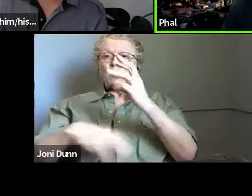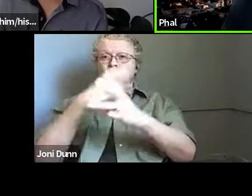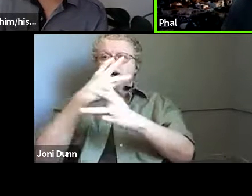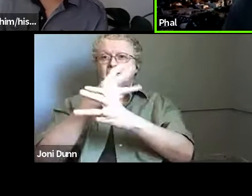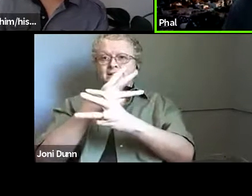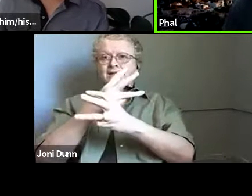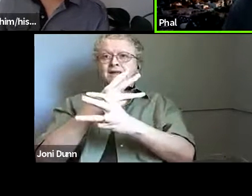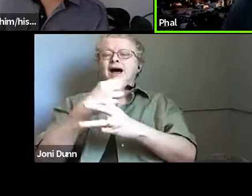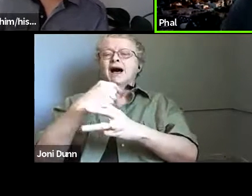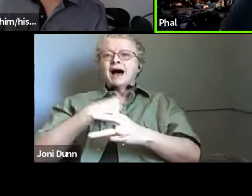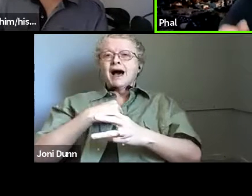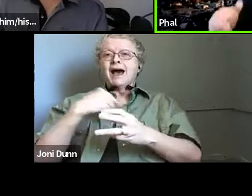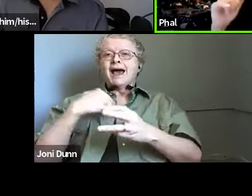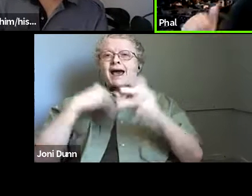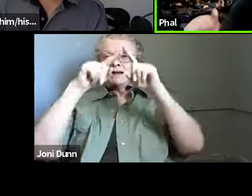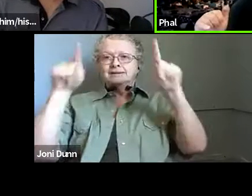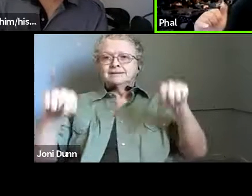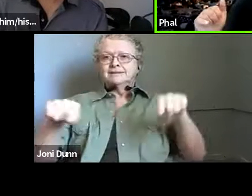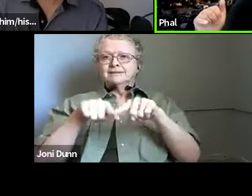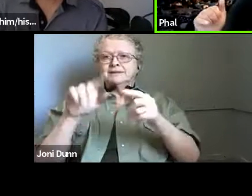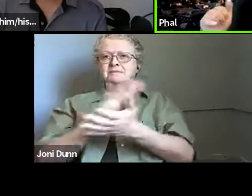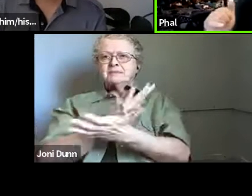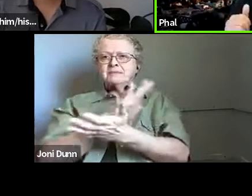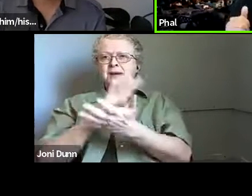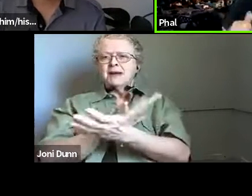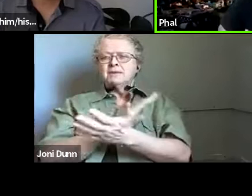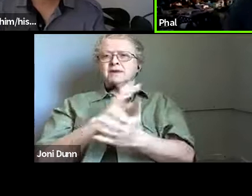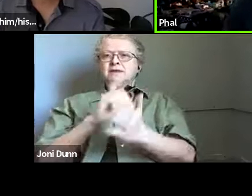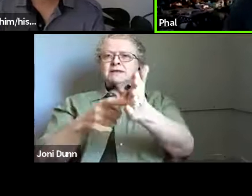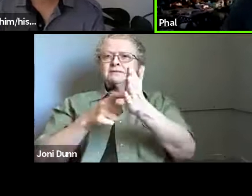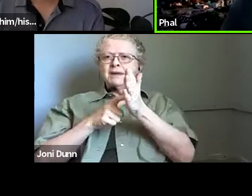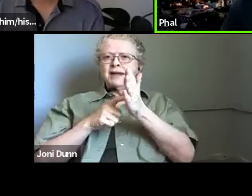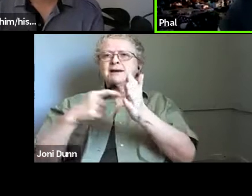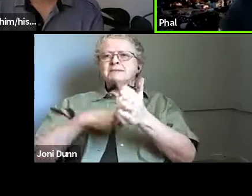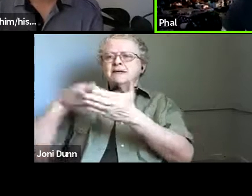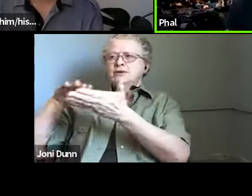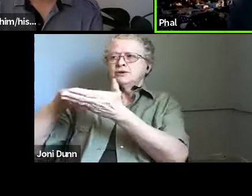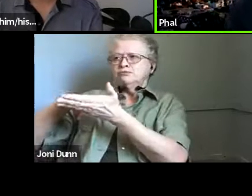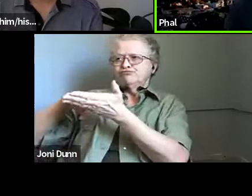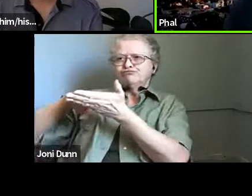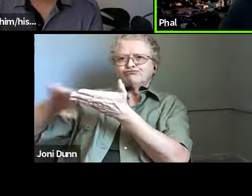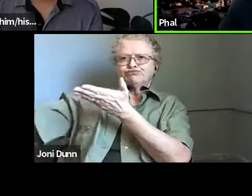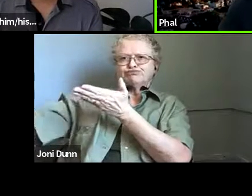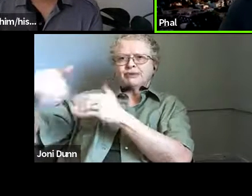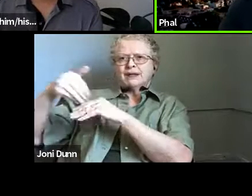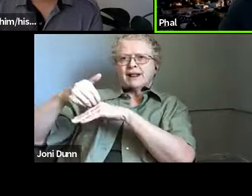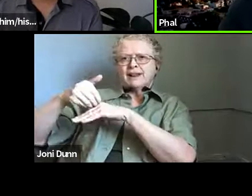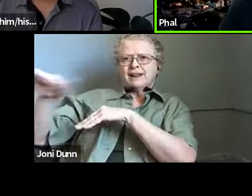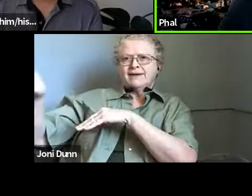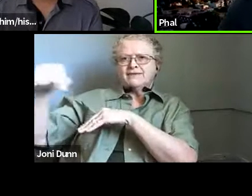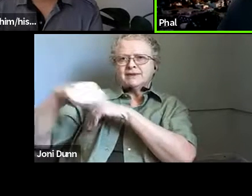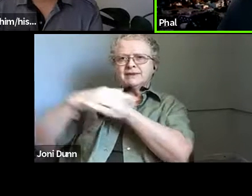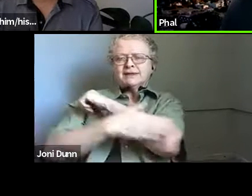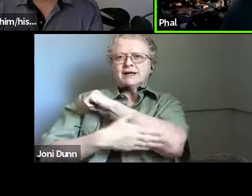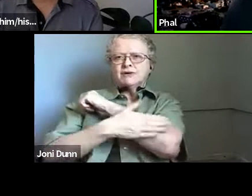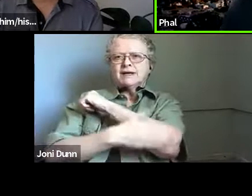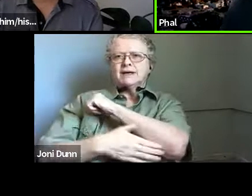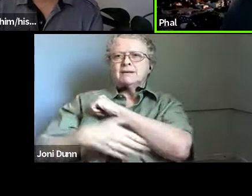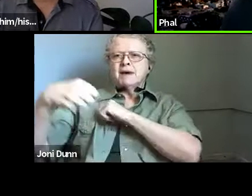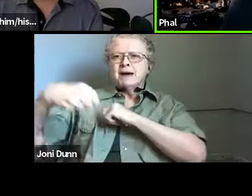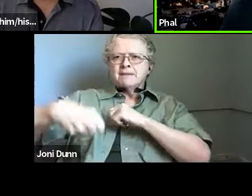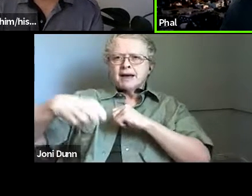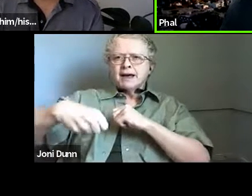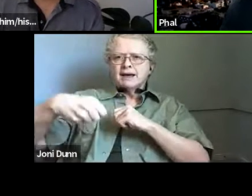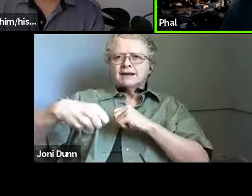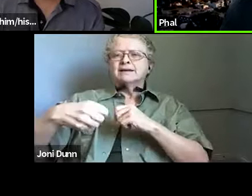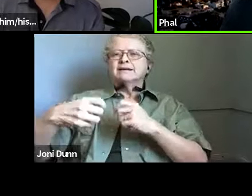had an order of deportation. In another hand, I had an order to go report to ICE. And in my bag somewhere was an envelope with instructions to go report